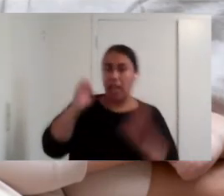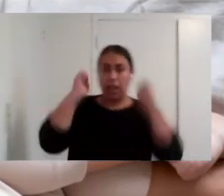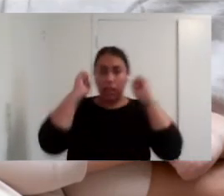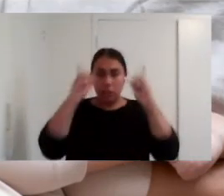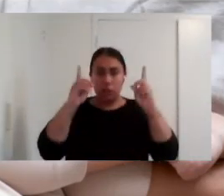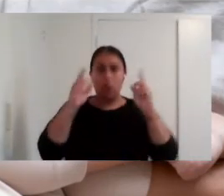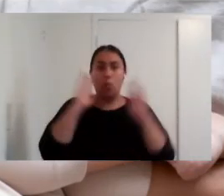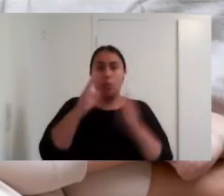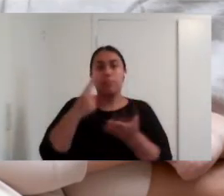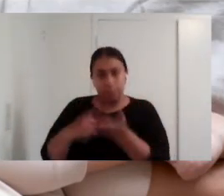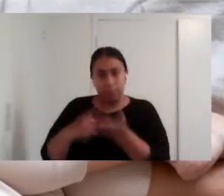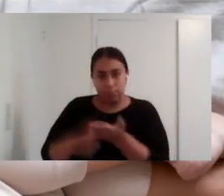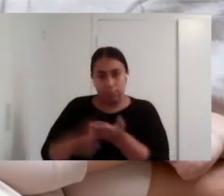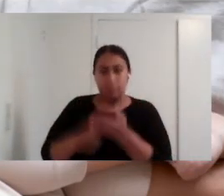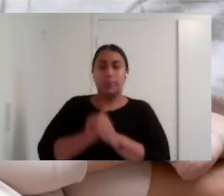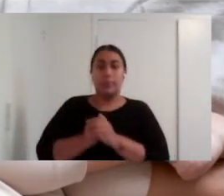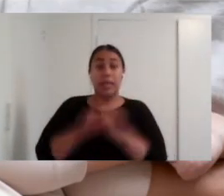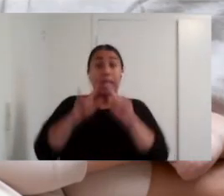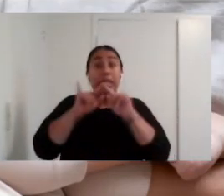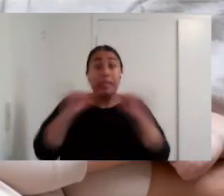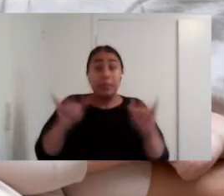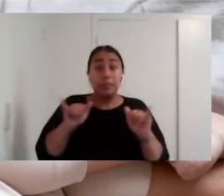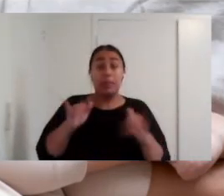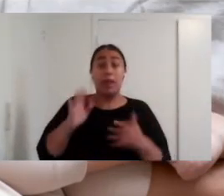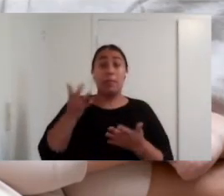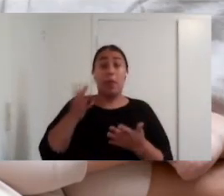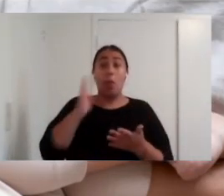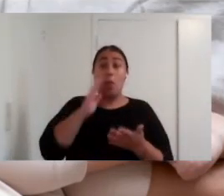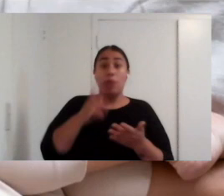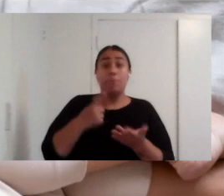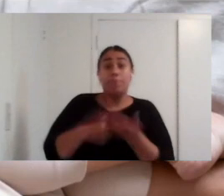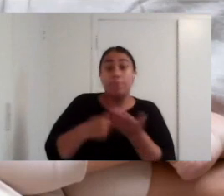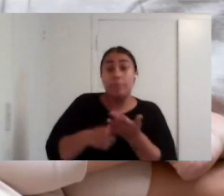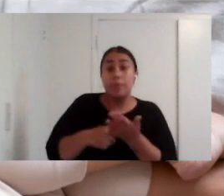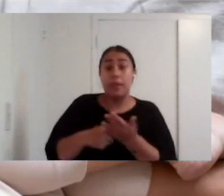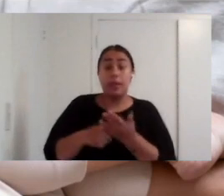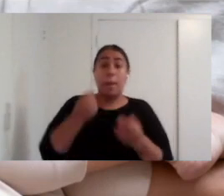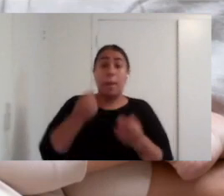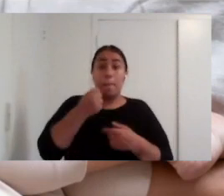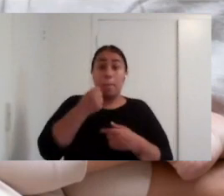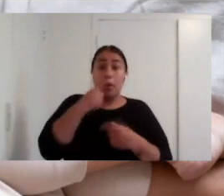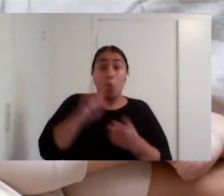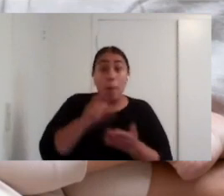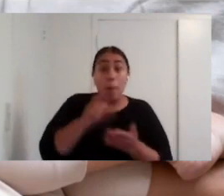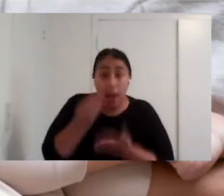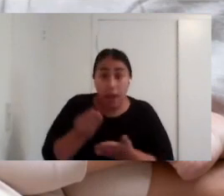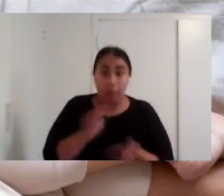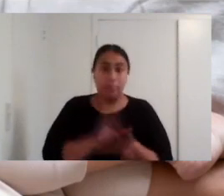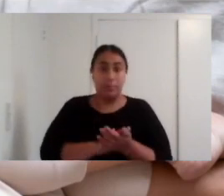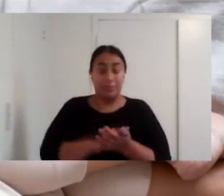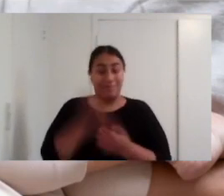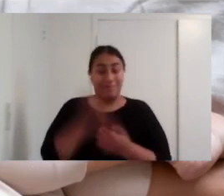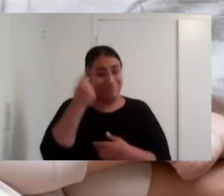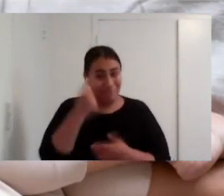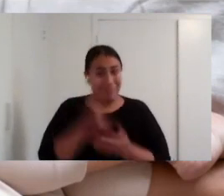medication and I used to wake up feeling very groggy. Or I used to take this medication and it never helped me sleep. So now I have a